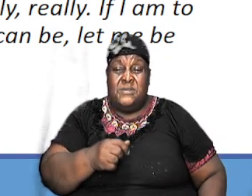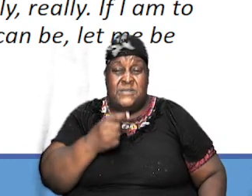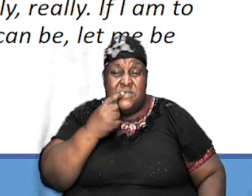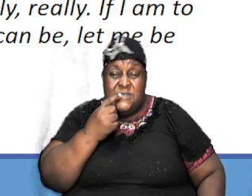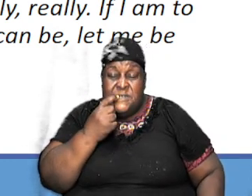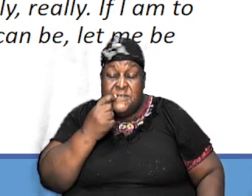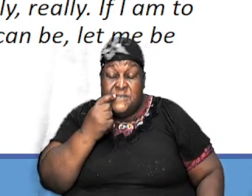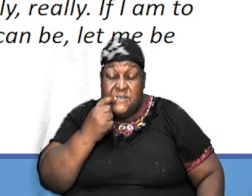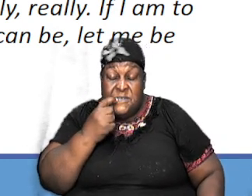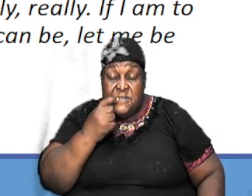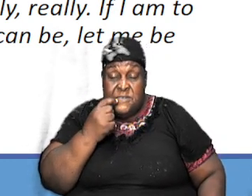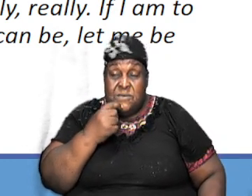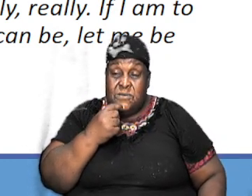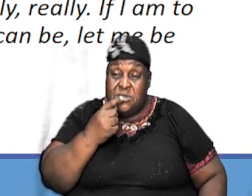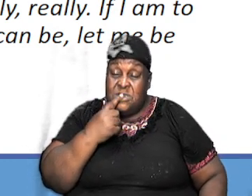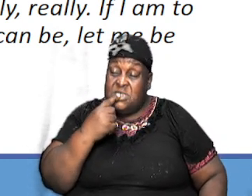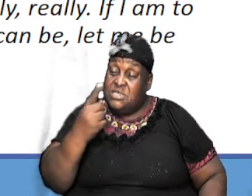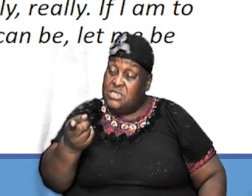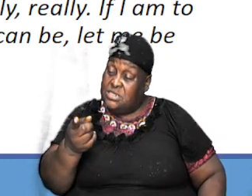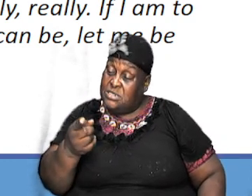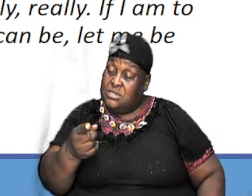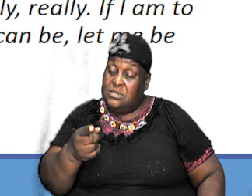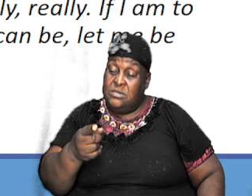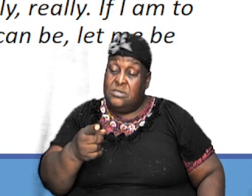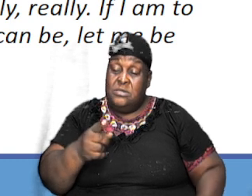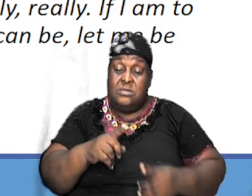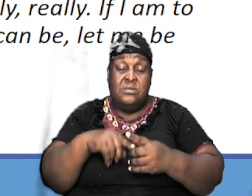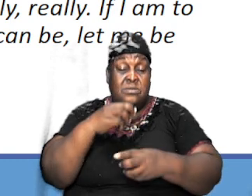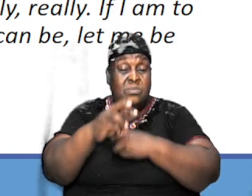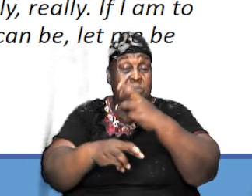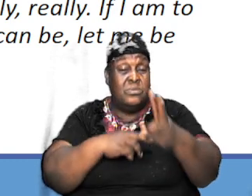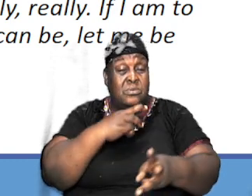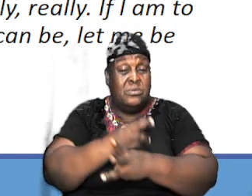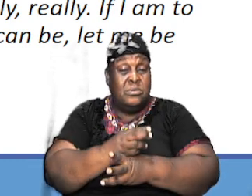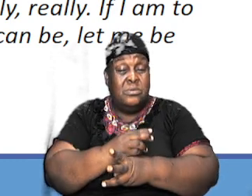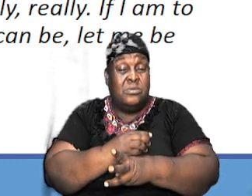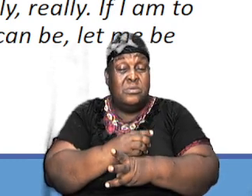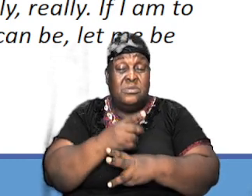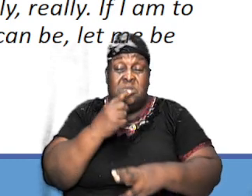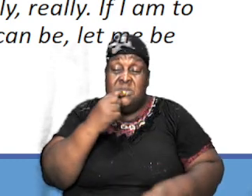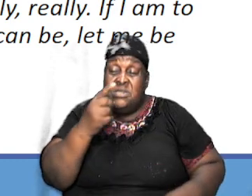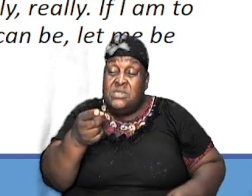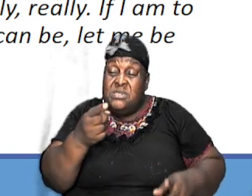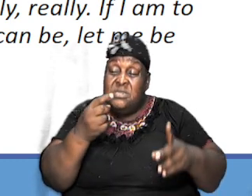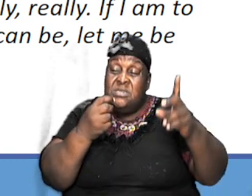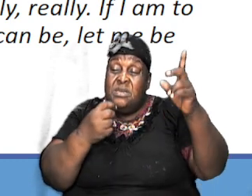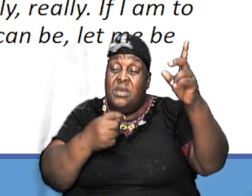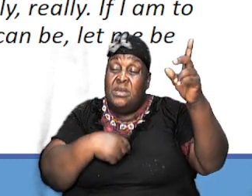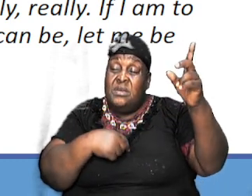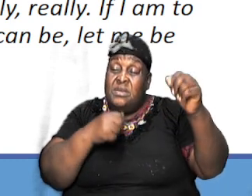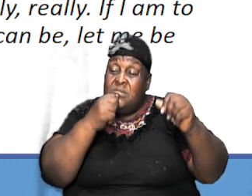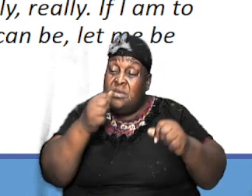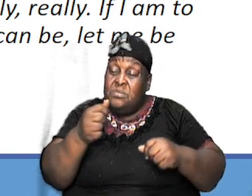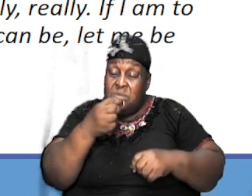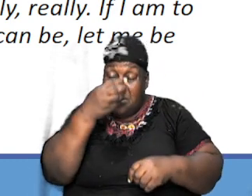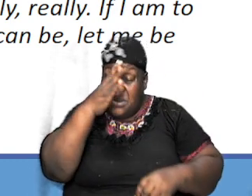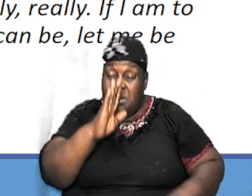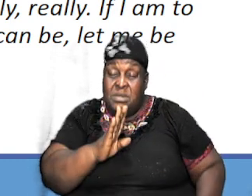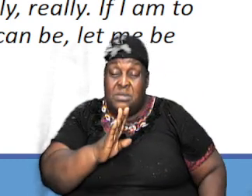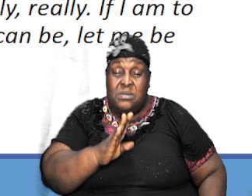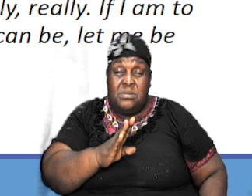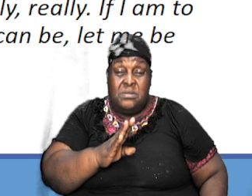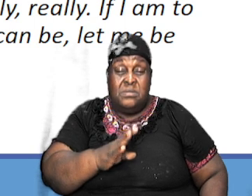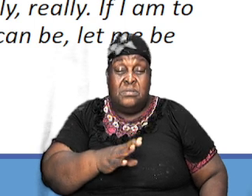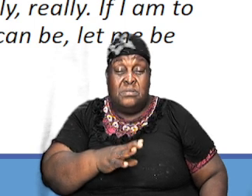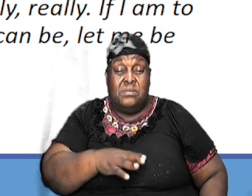to the world that Jesus was saying, I am God. That's what he was saying. When we look at the